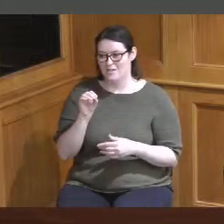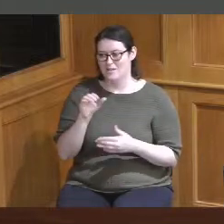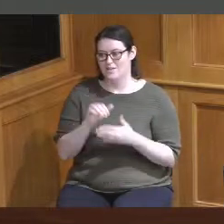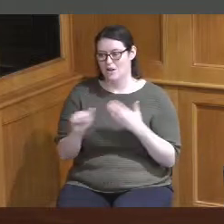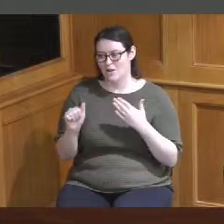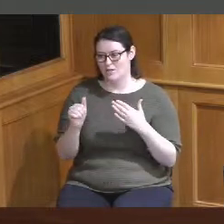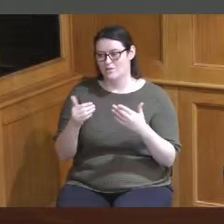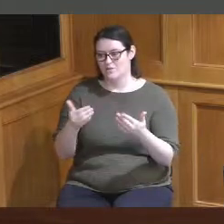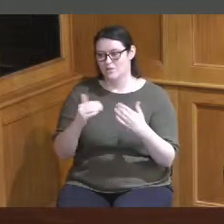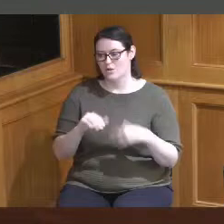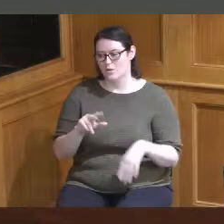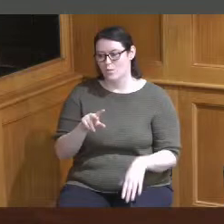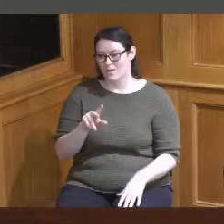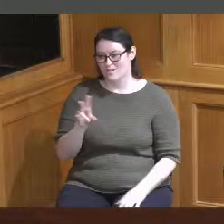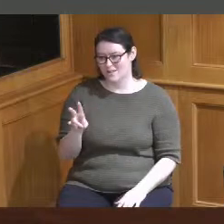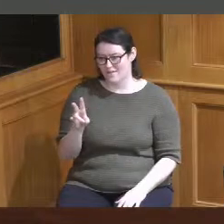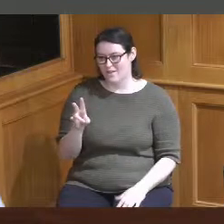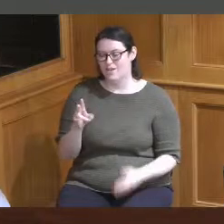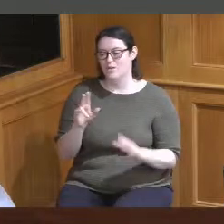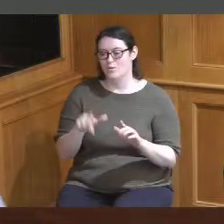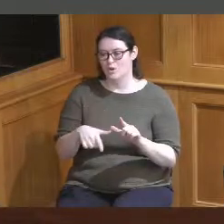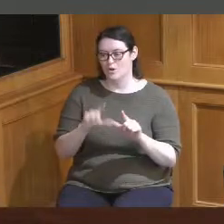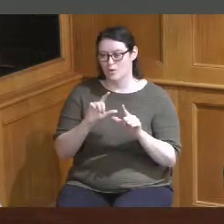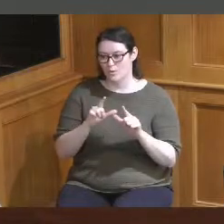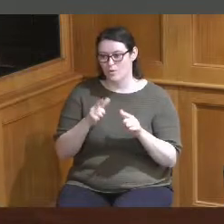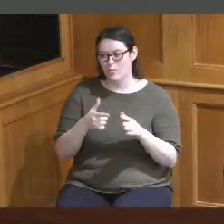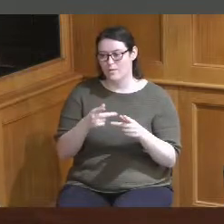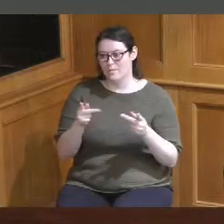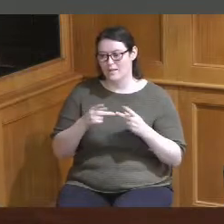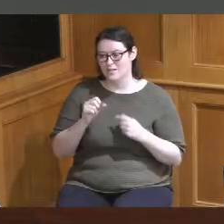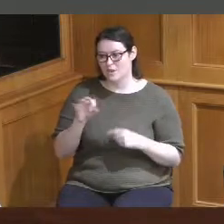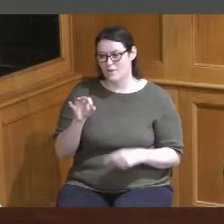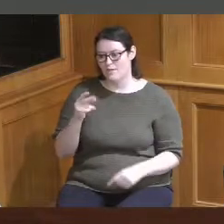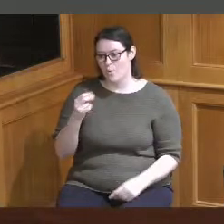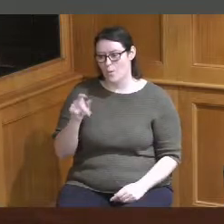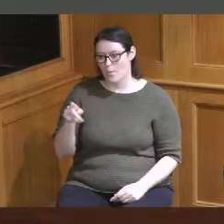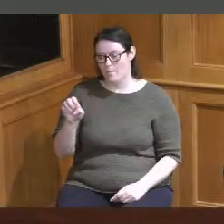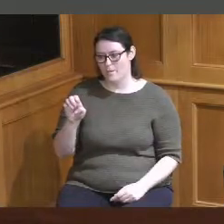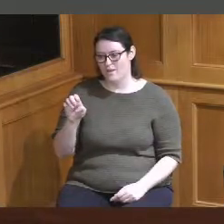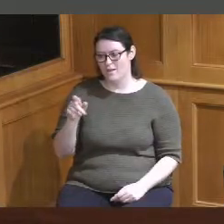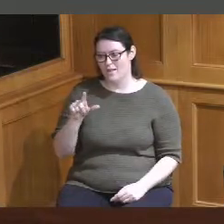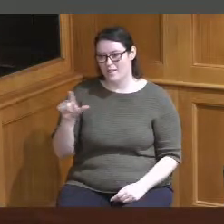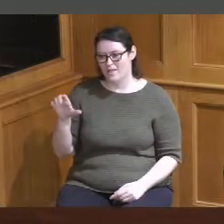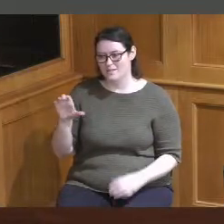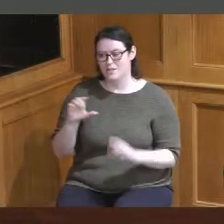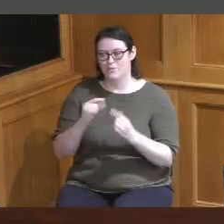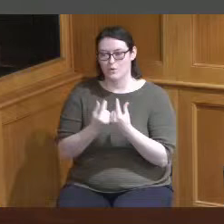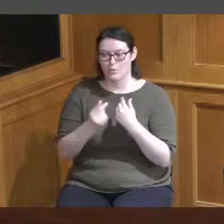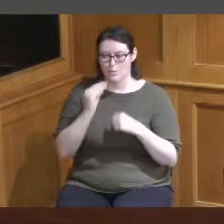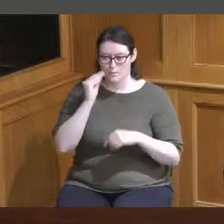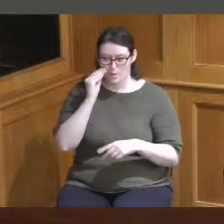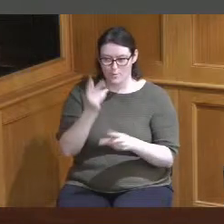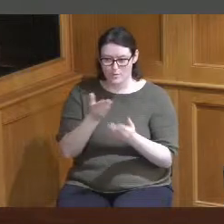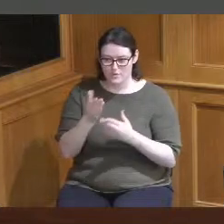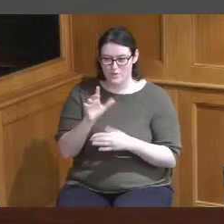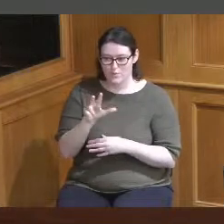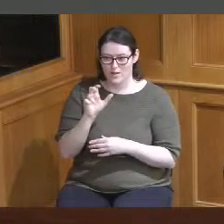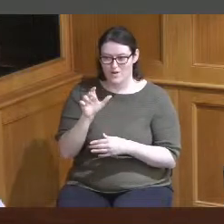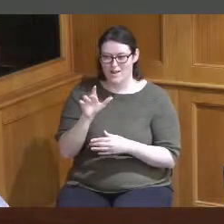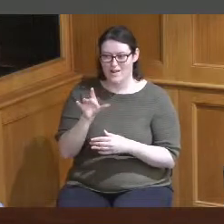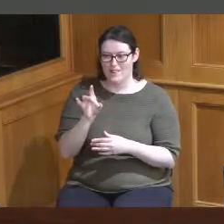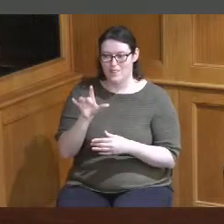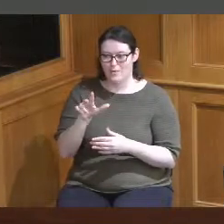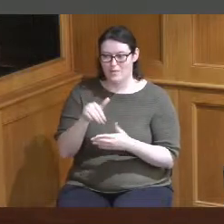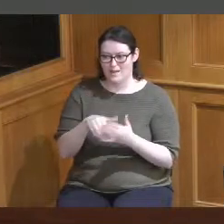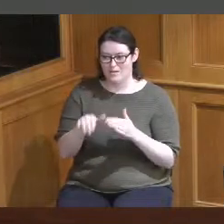$181,369. Item 27 is a renewal with Place of Hope LLC for group home services, $383,000.